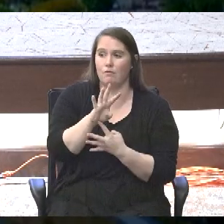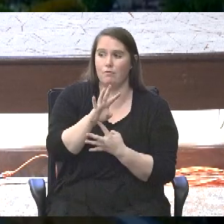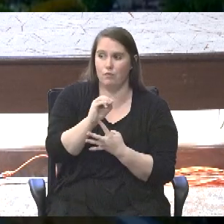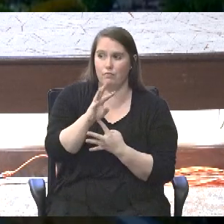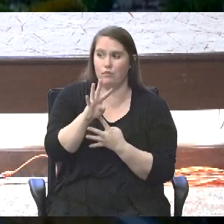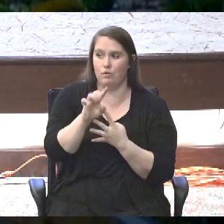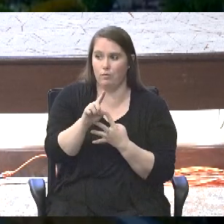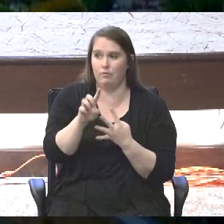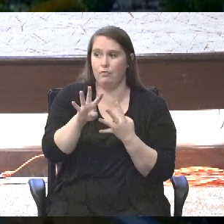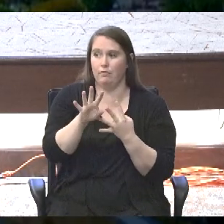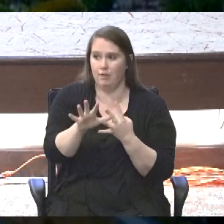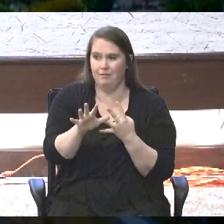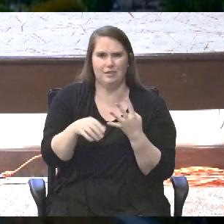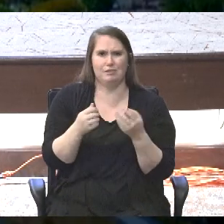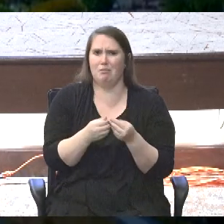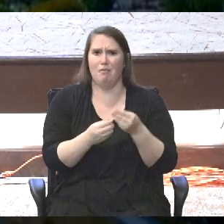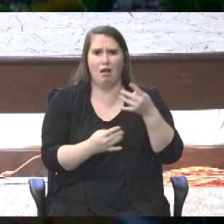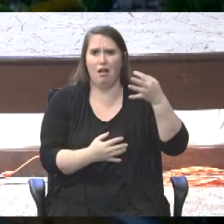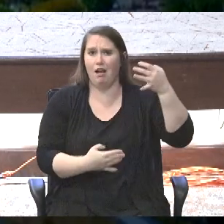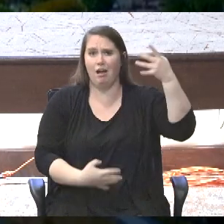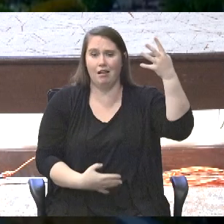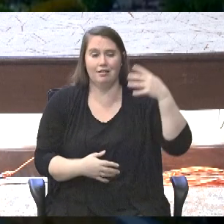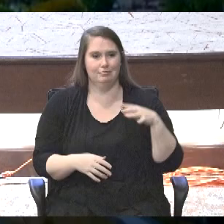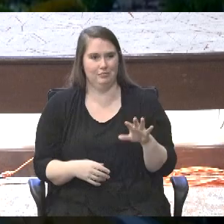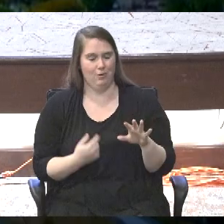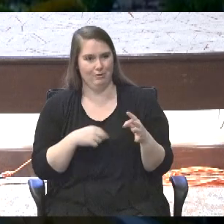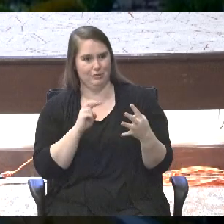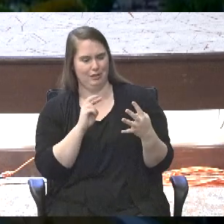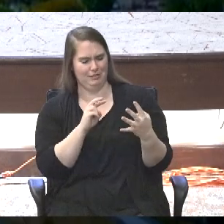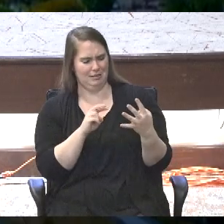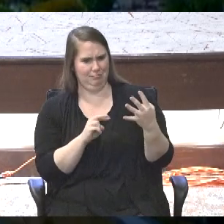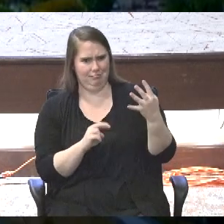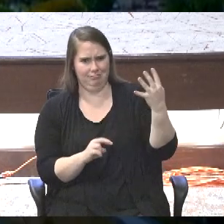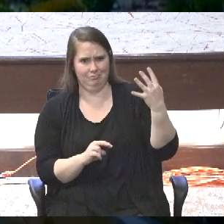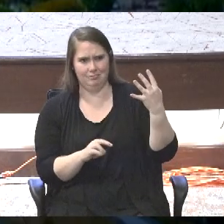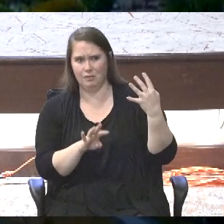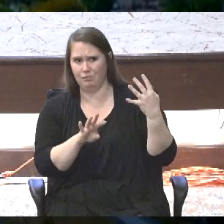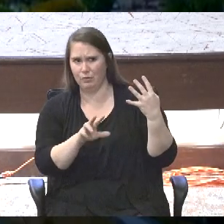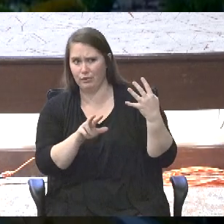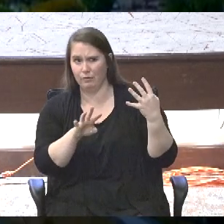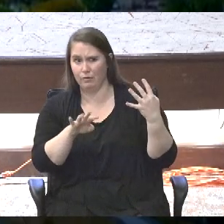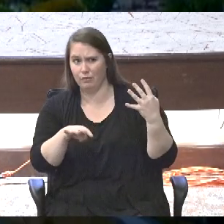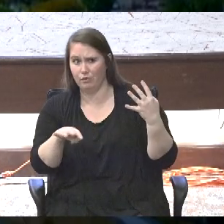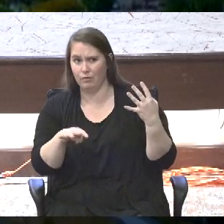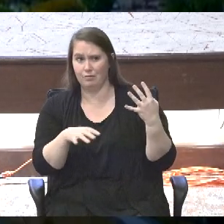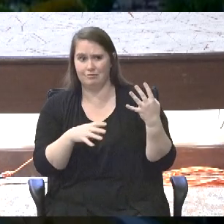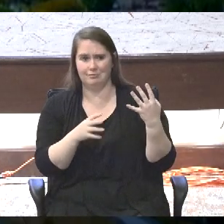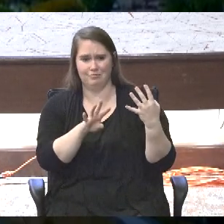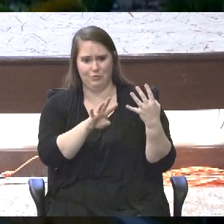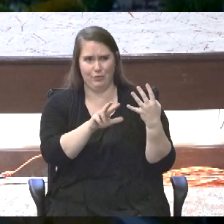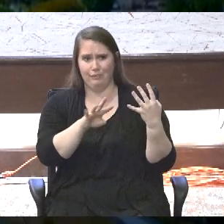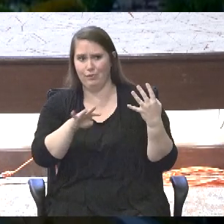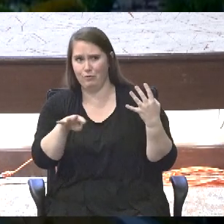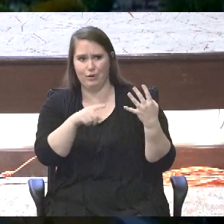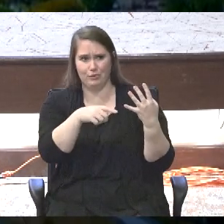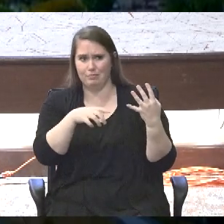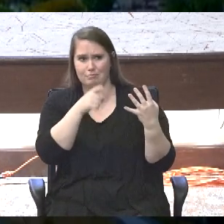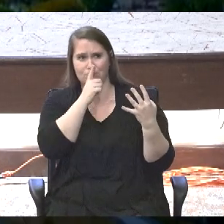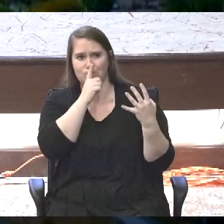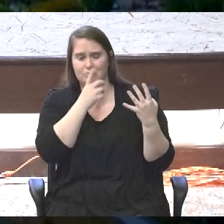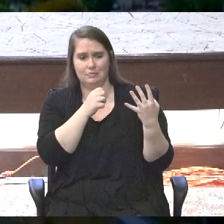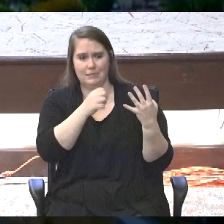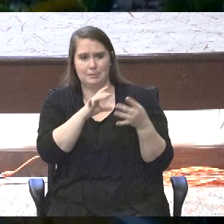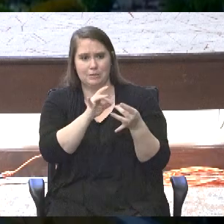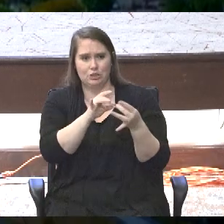Yeah, no, I'm trying to. There's a bunch keep of up them. My numbers. I'll just comment on, particularly at 45 and 46, the sidewalk deal. And again, it's a grant.